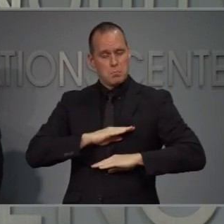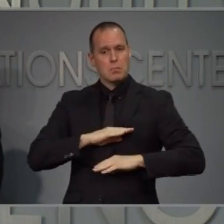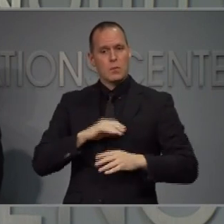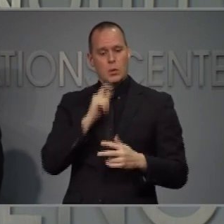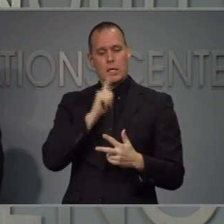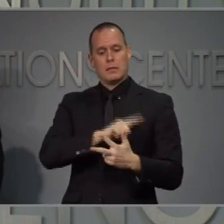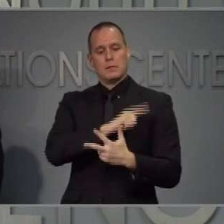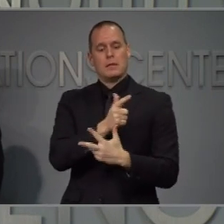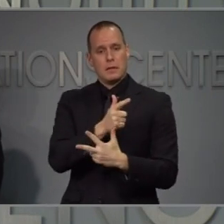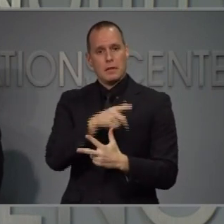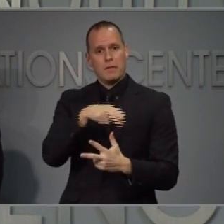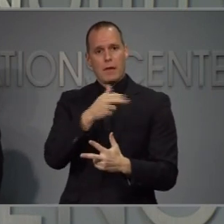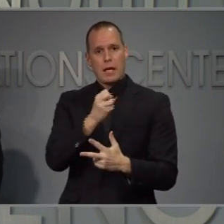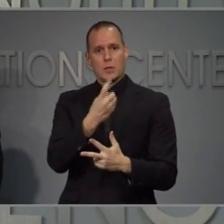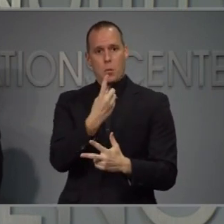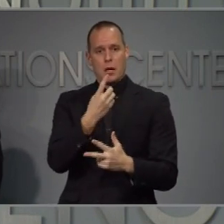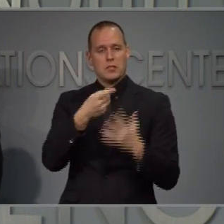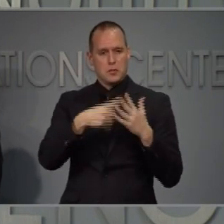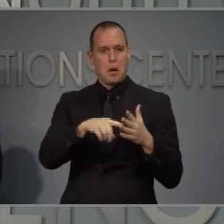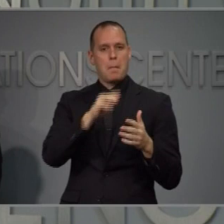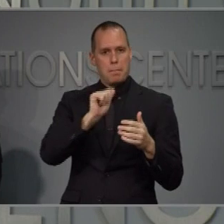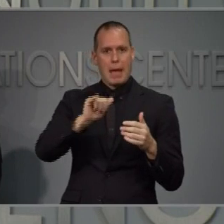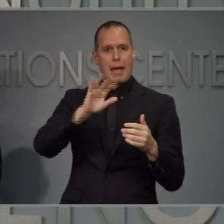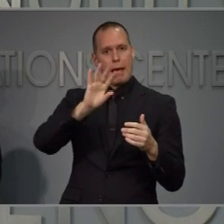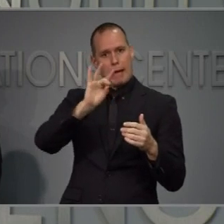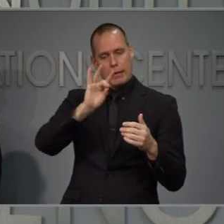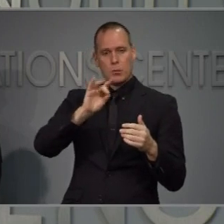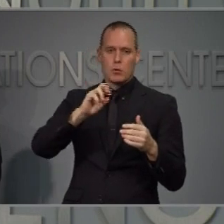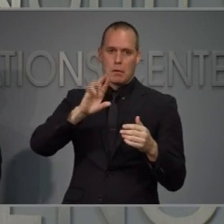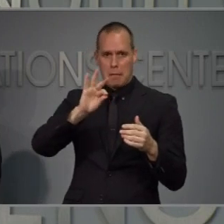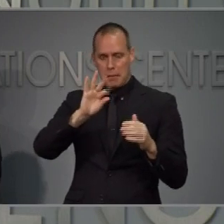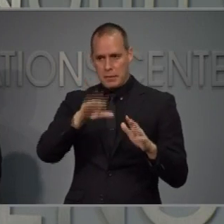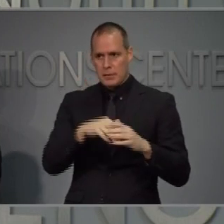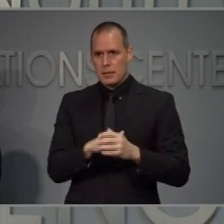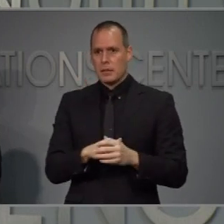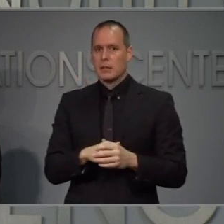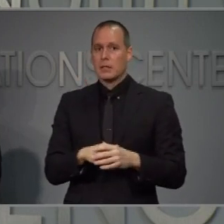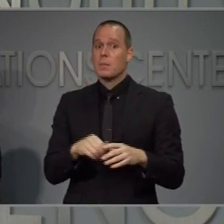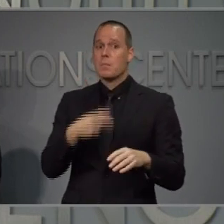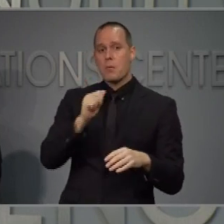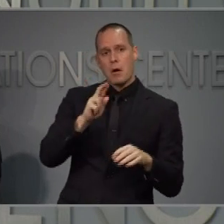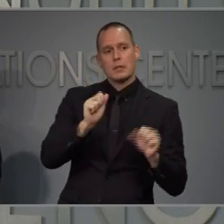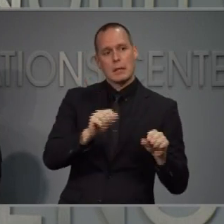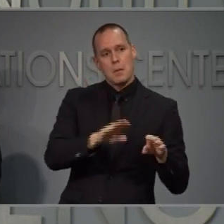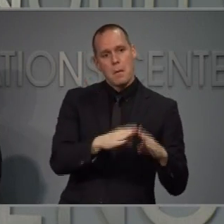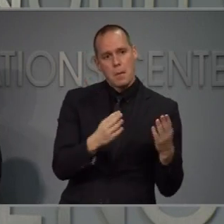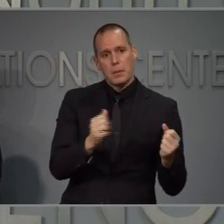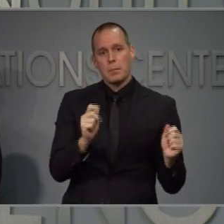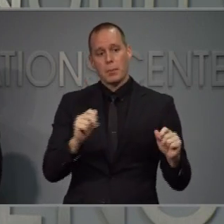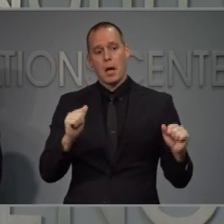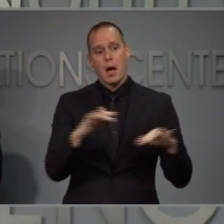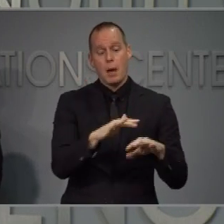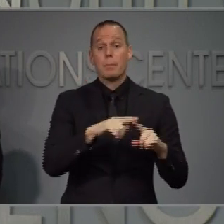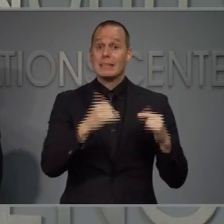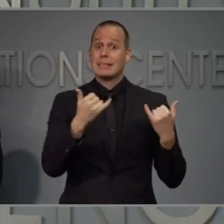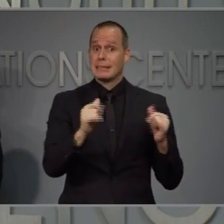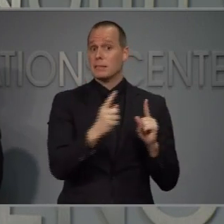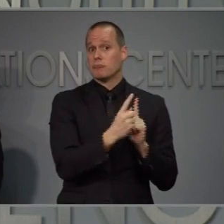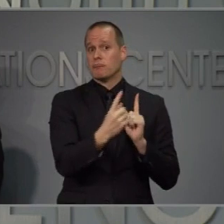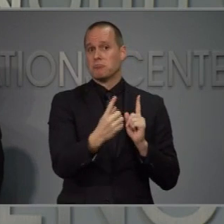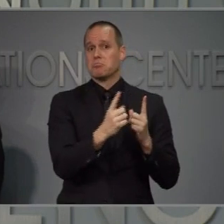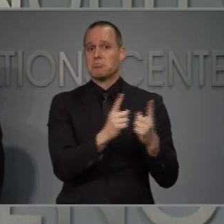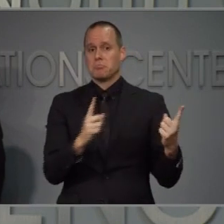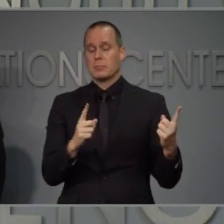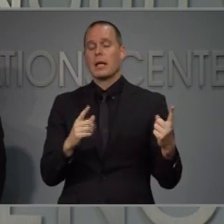the stay-at-home order and parks being able to open. But in phase one, we still will have the same limitation of